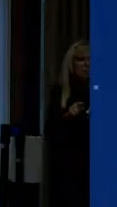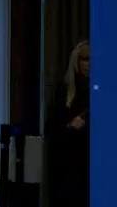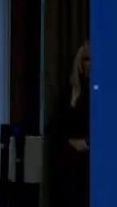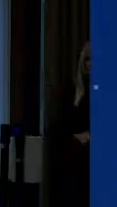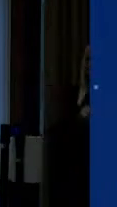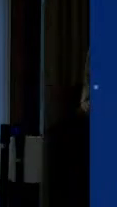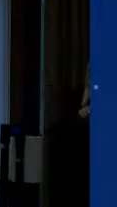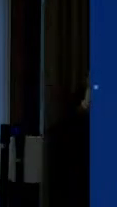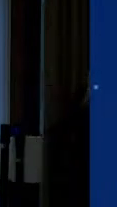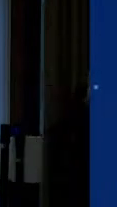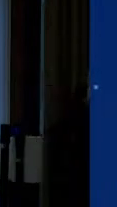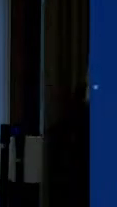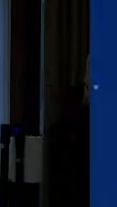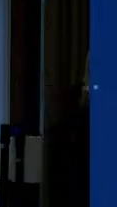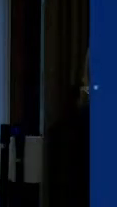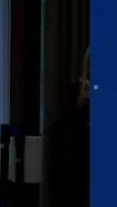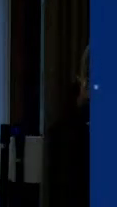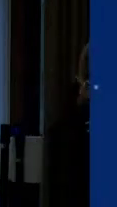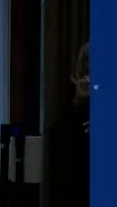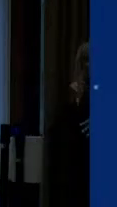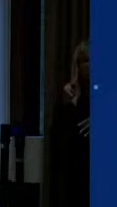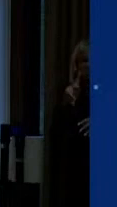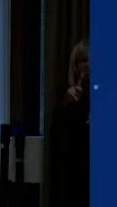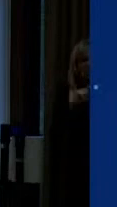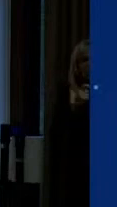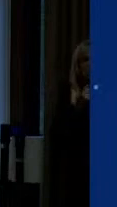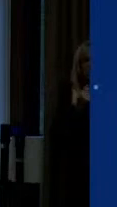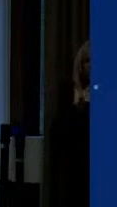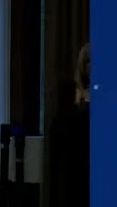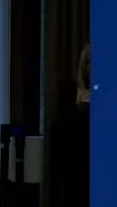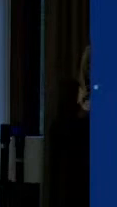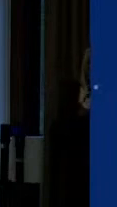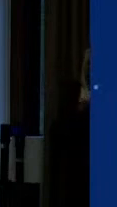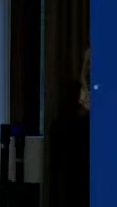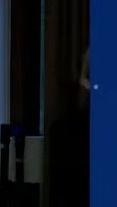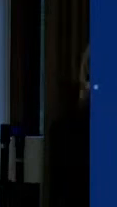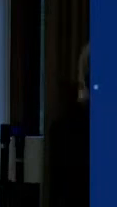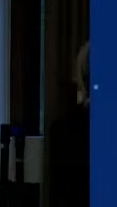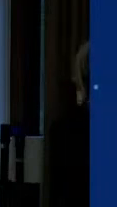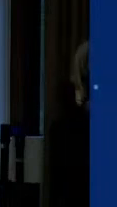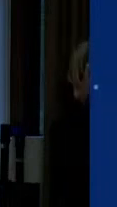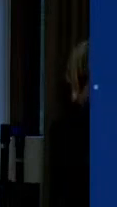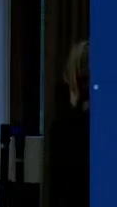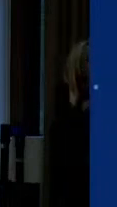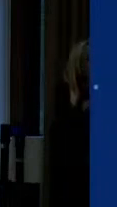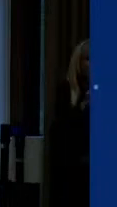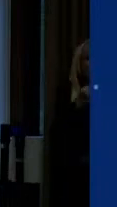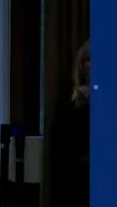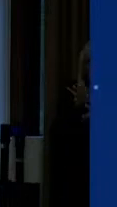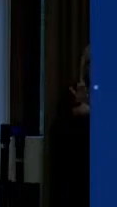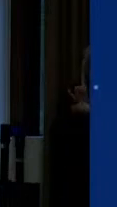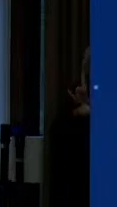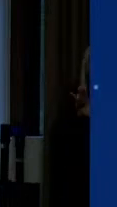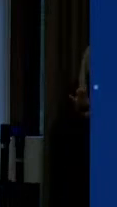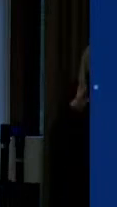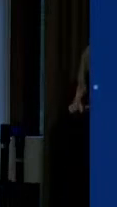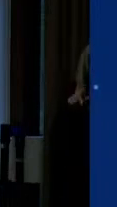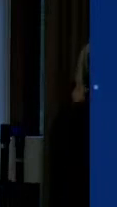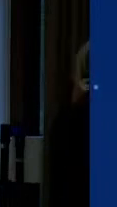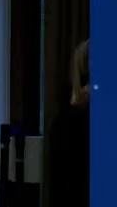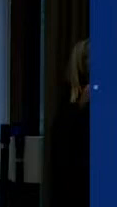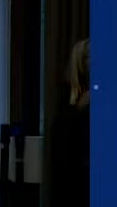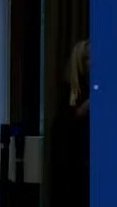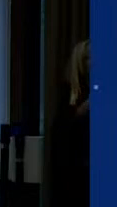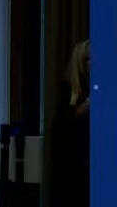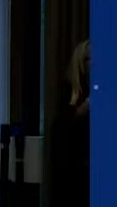The Social Dilemma, if you're not paying for the product, you are the product. So trying to figure out if this is free and it costs